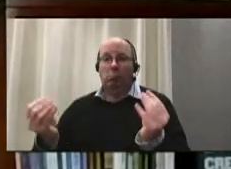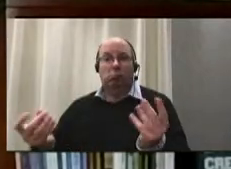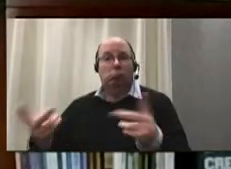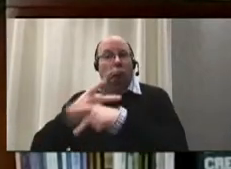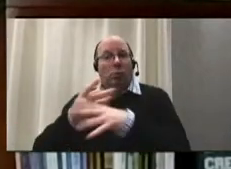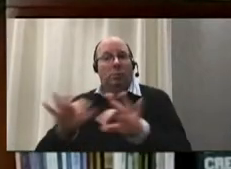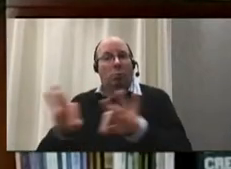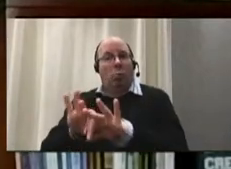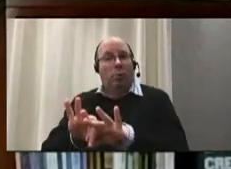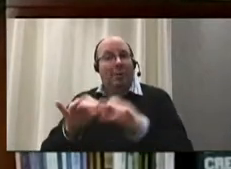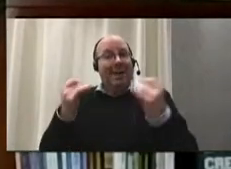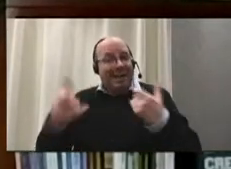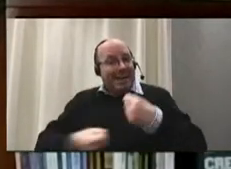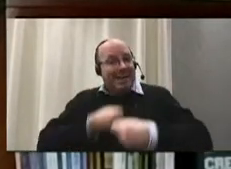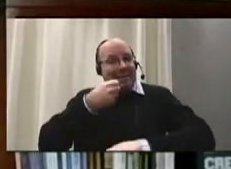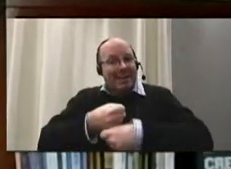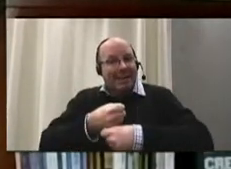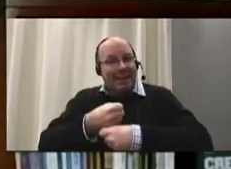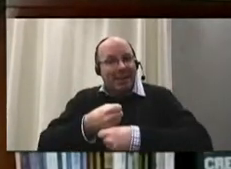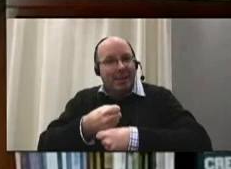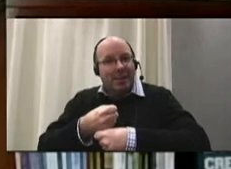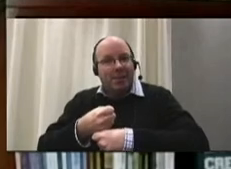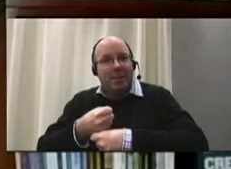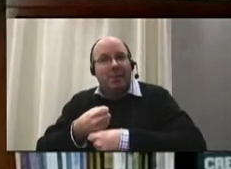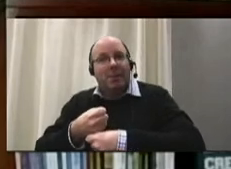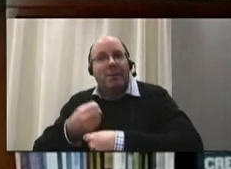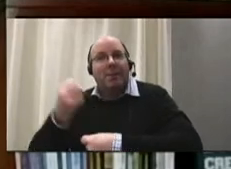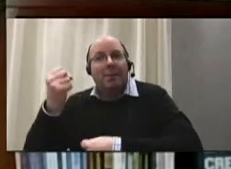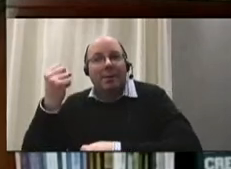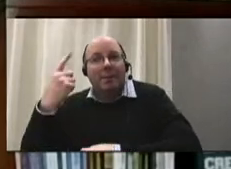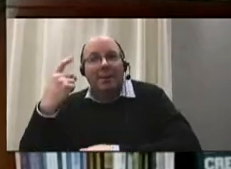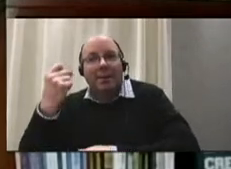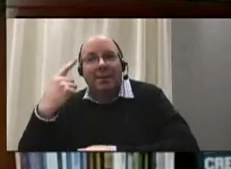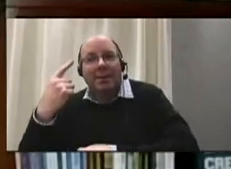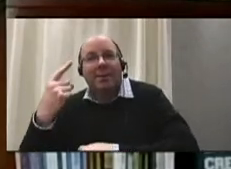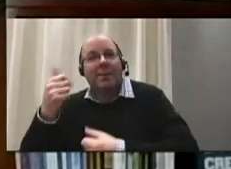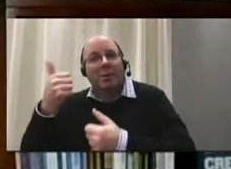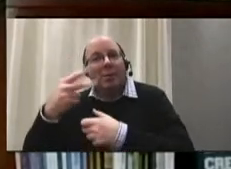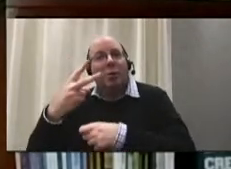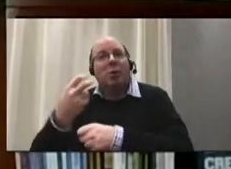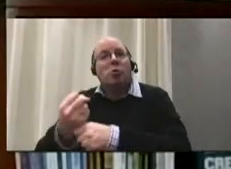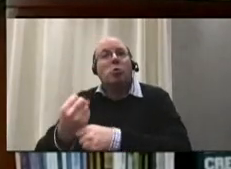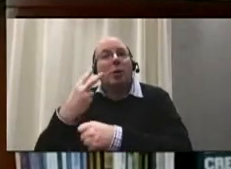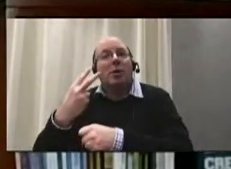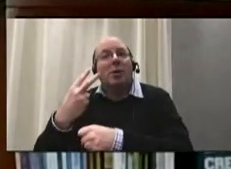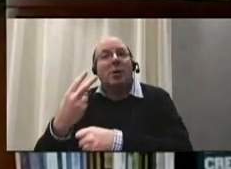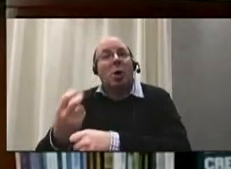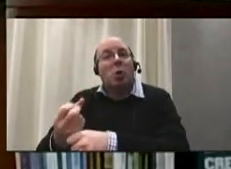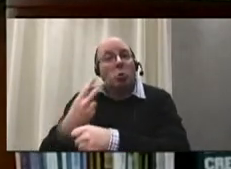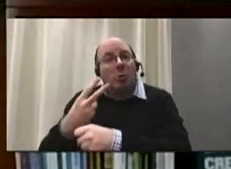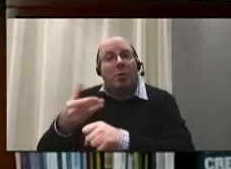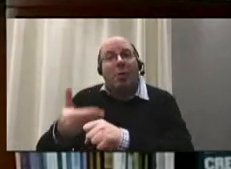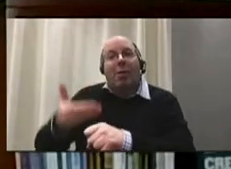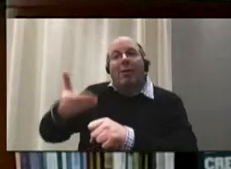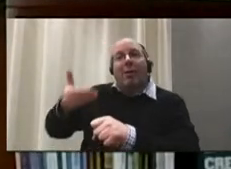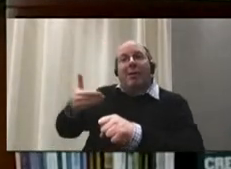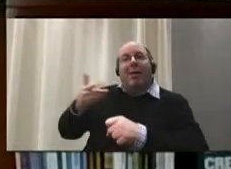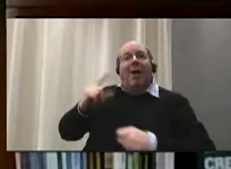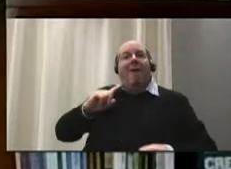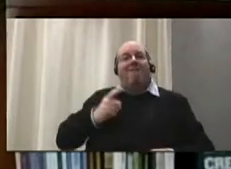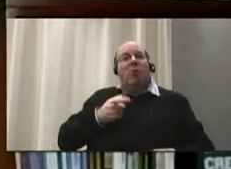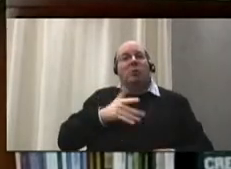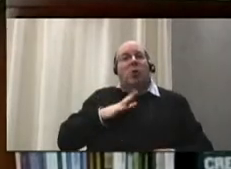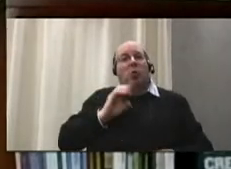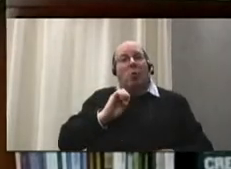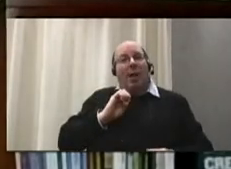were first graders who first had their education interrupted when they had to go home from schools in March